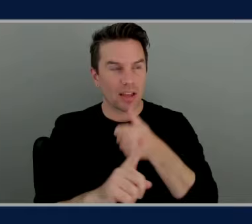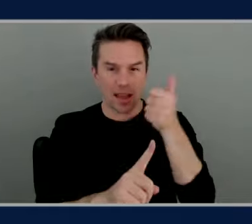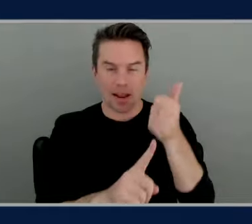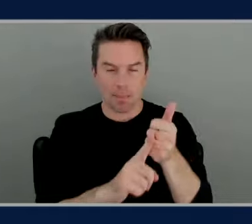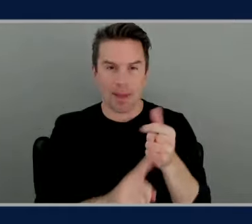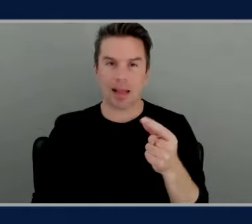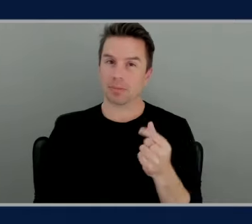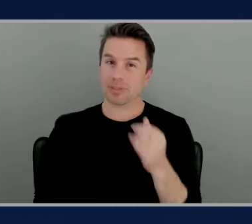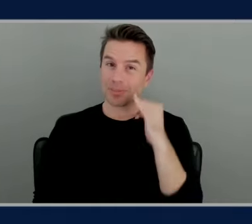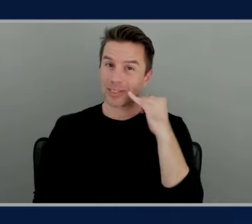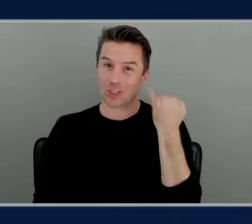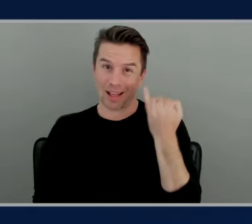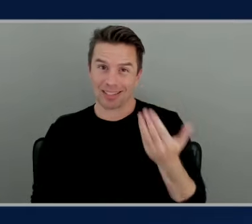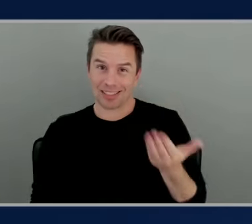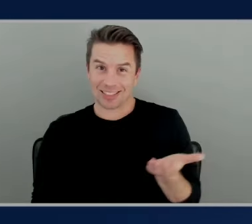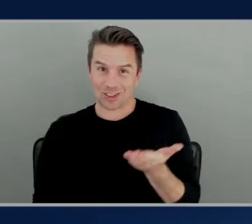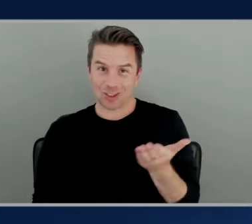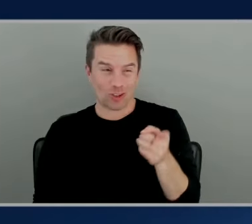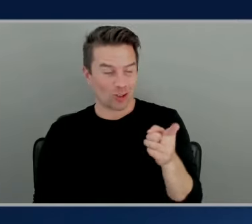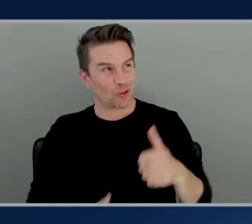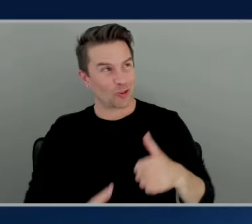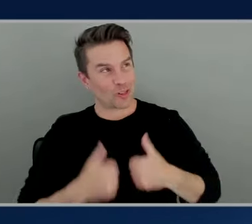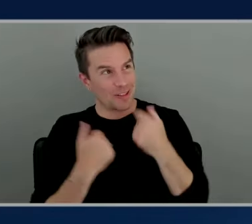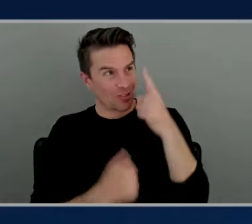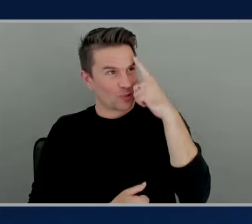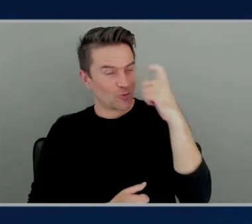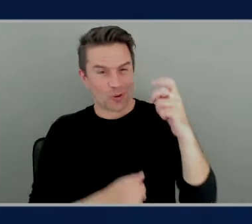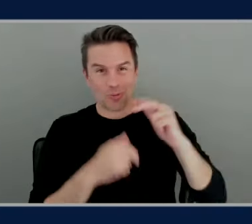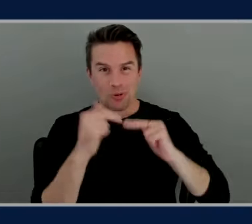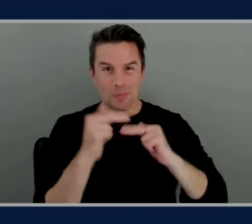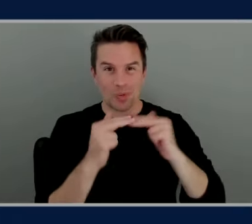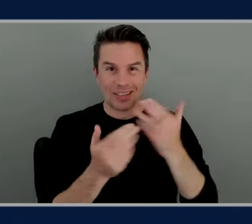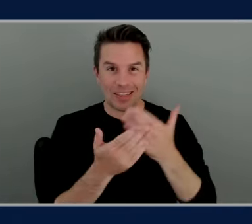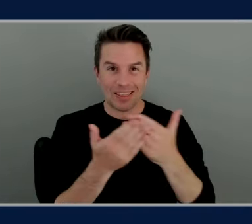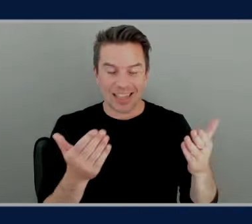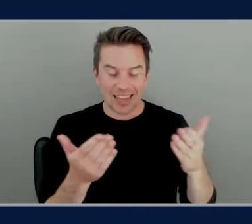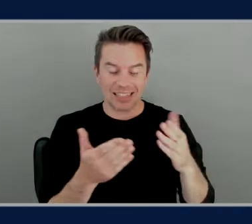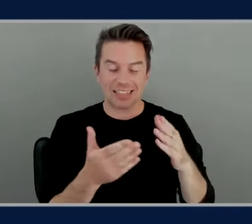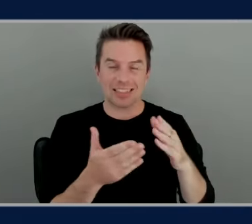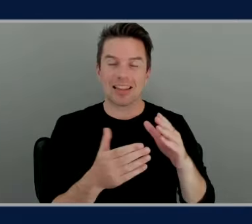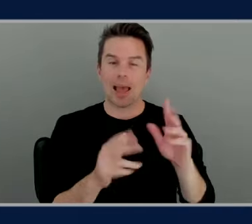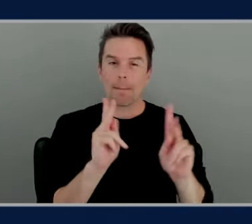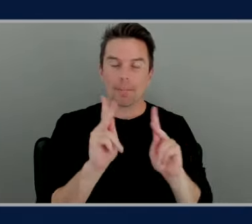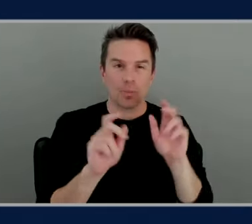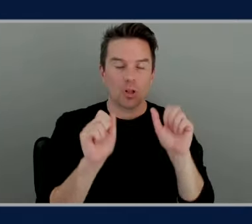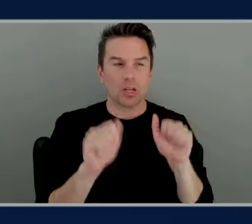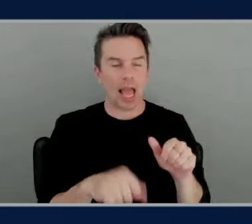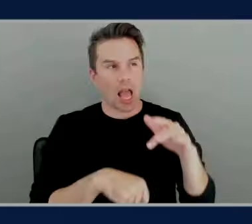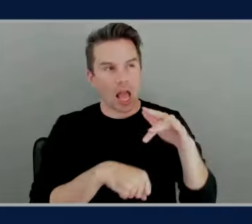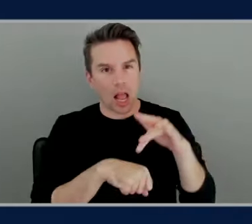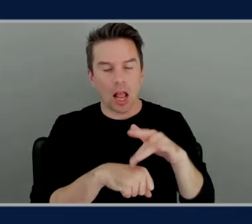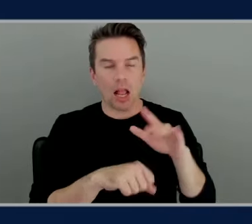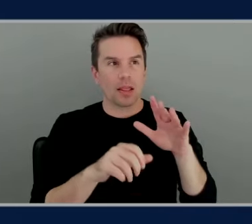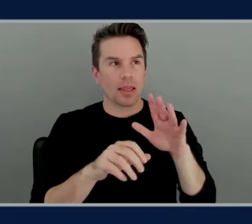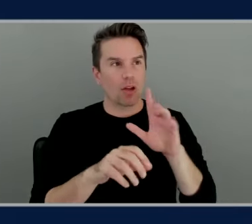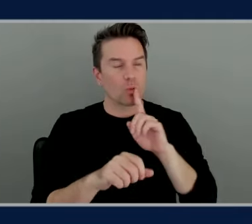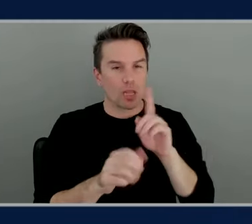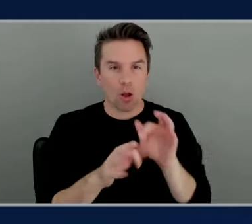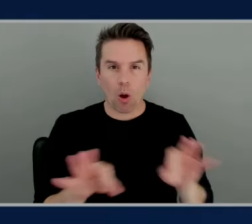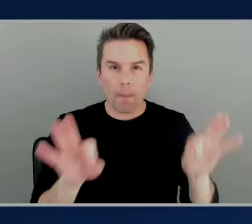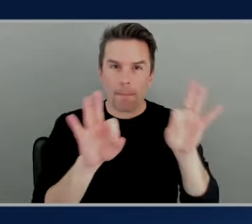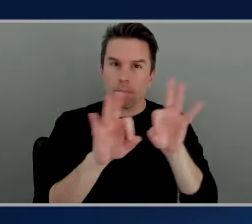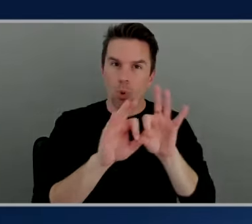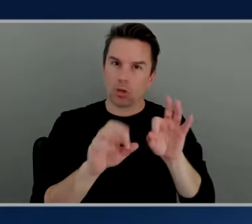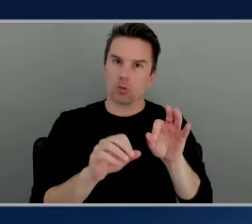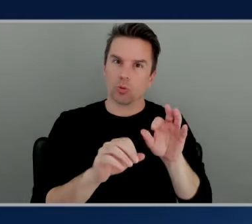you get to live the dream where you're building things that are material and contribute to better quality of life.